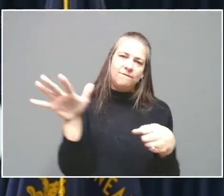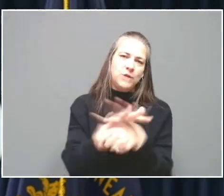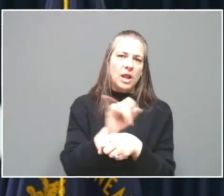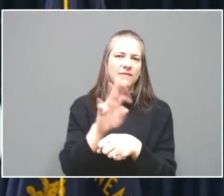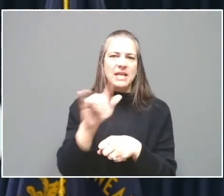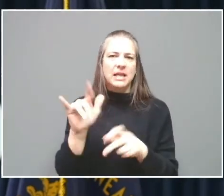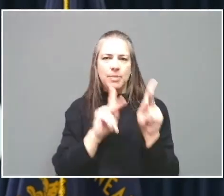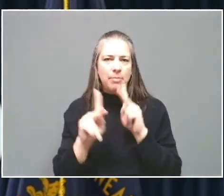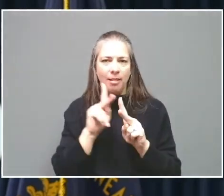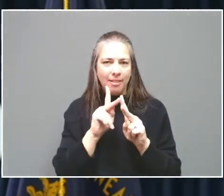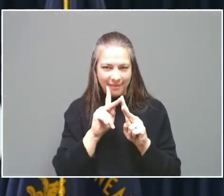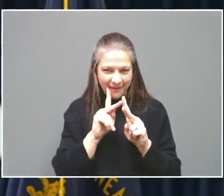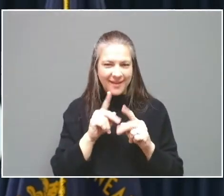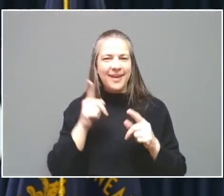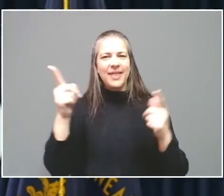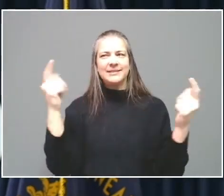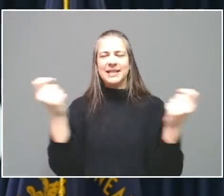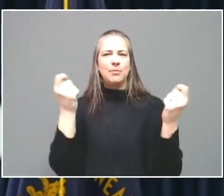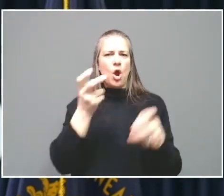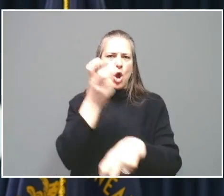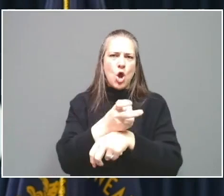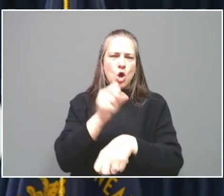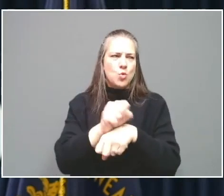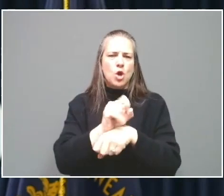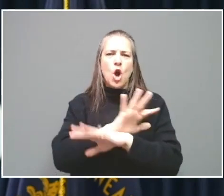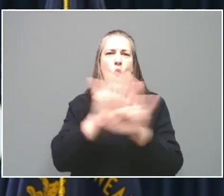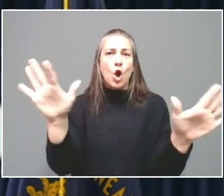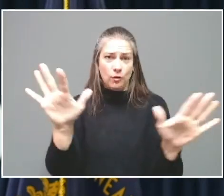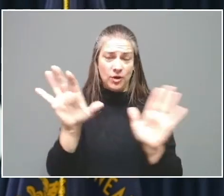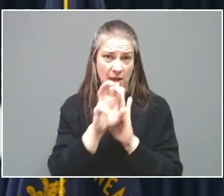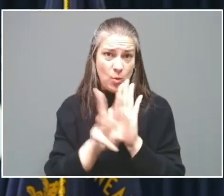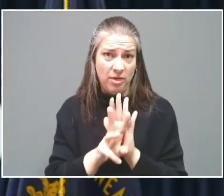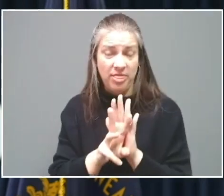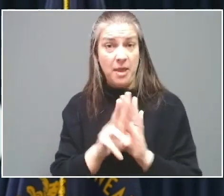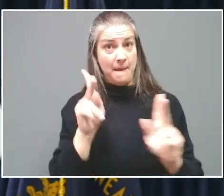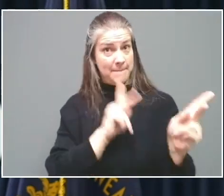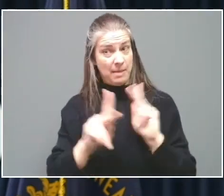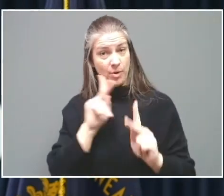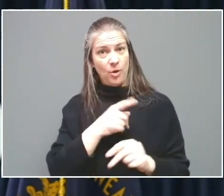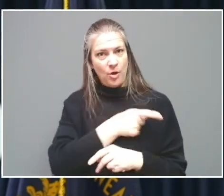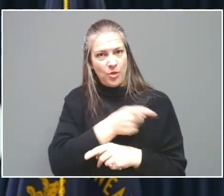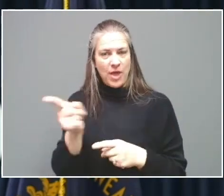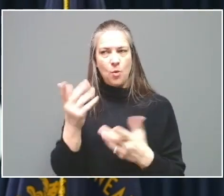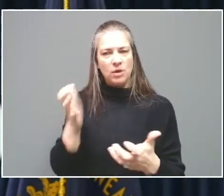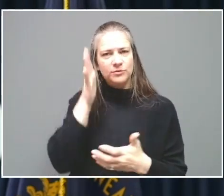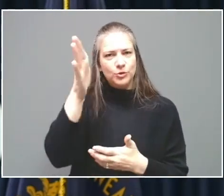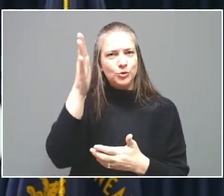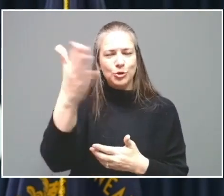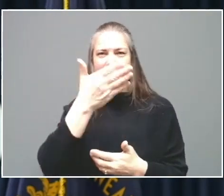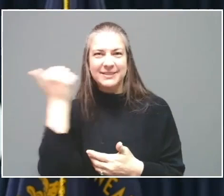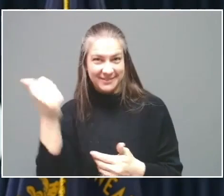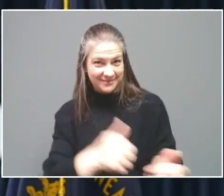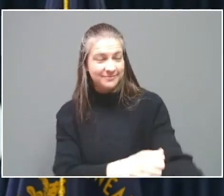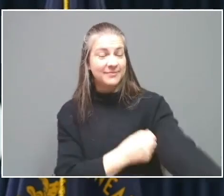hard work and the hard work taking place all across the Commonwealth that people are doing to build a brighter future. This week, I was lucky enough to take